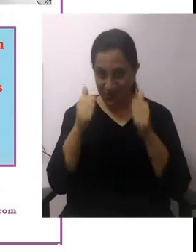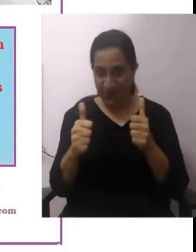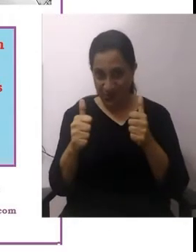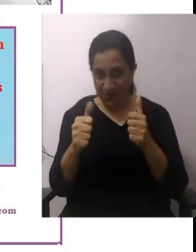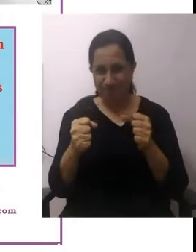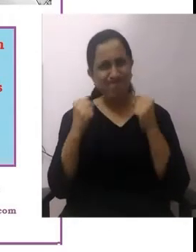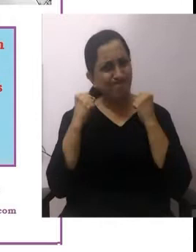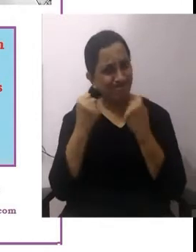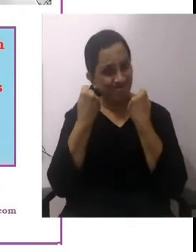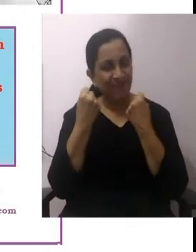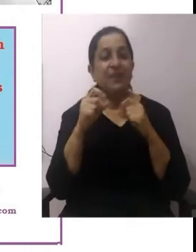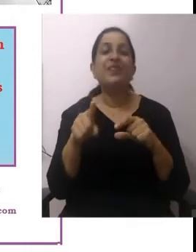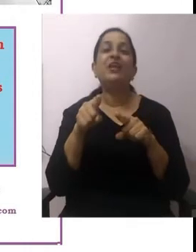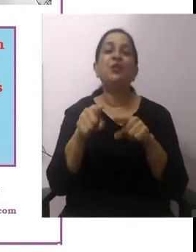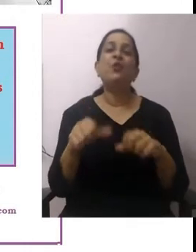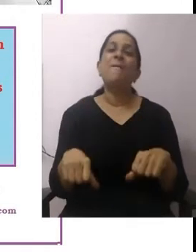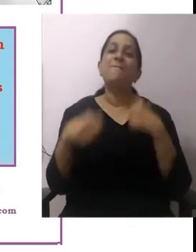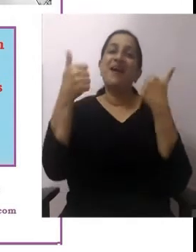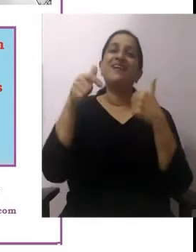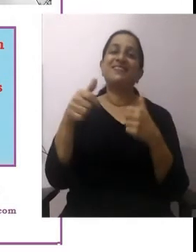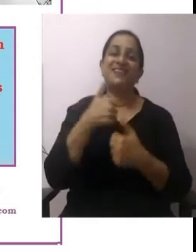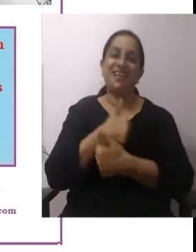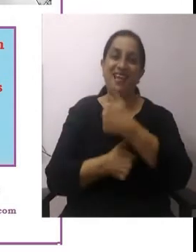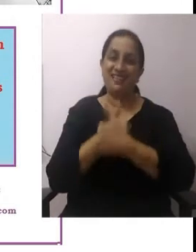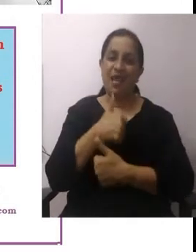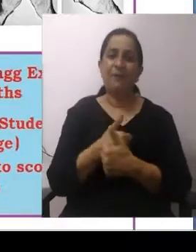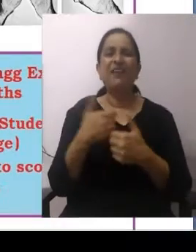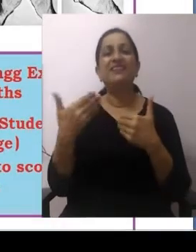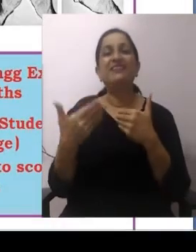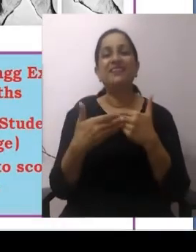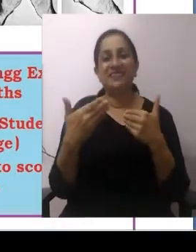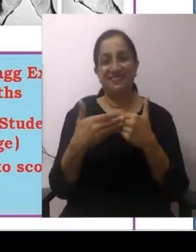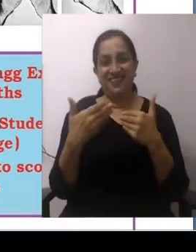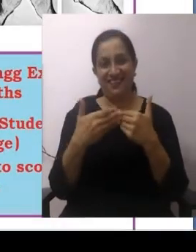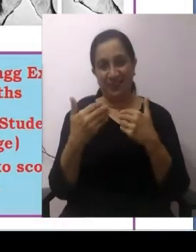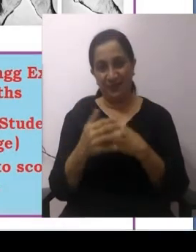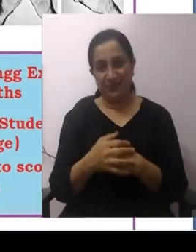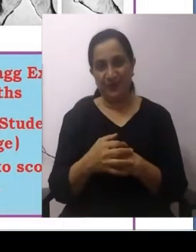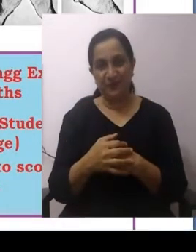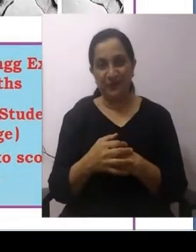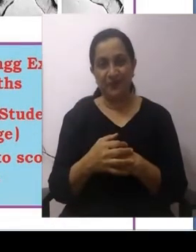able to pass the exam easily.